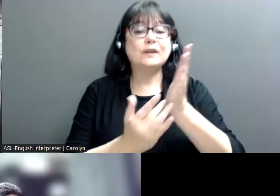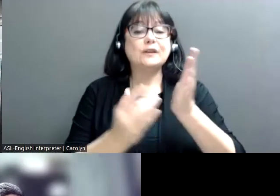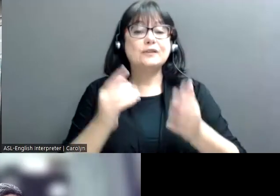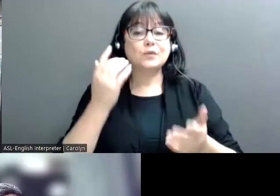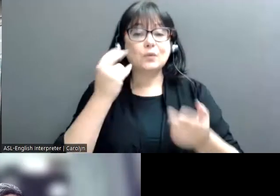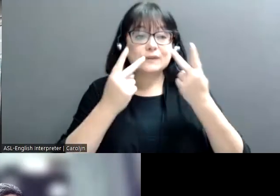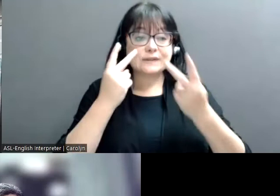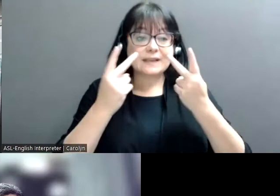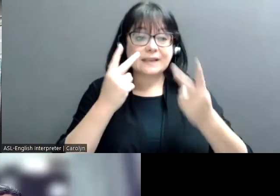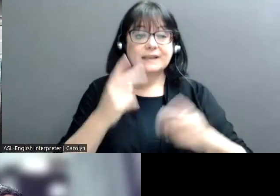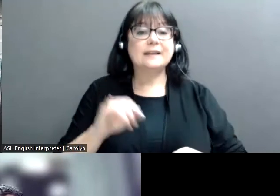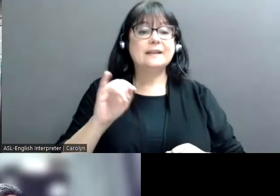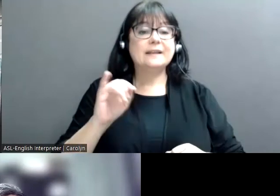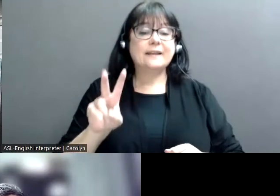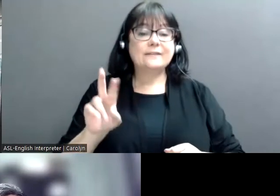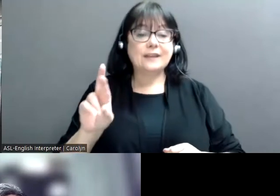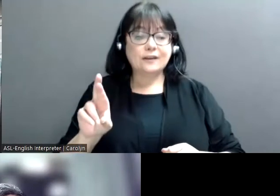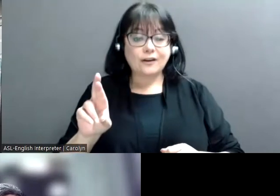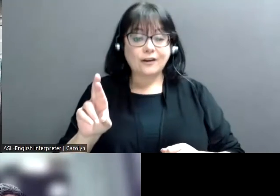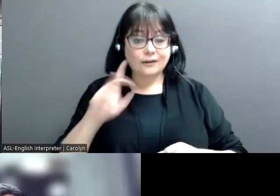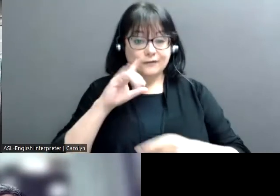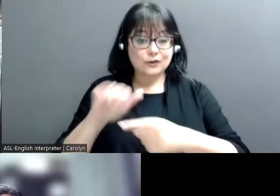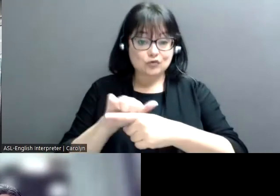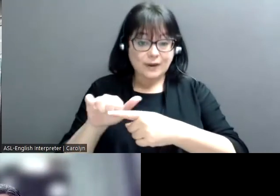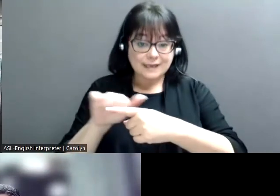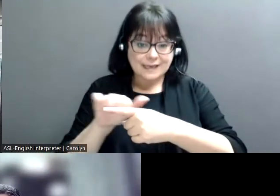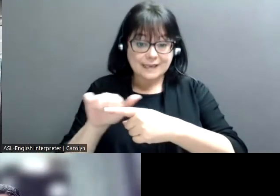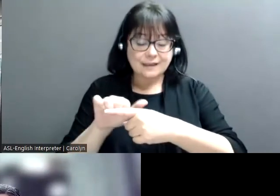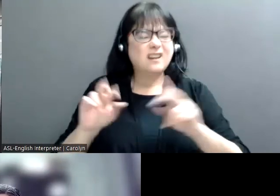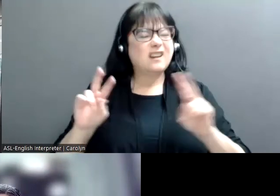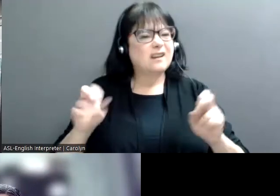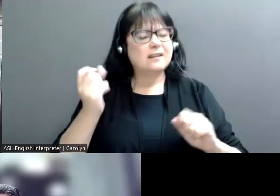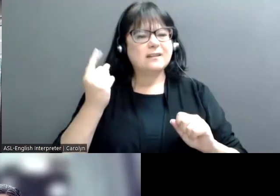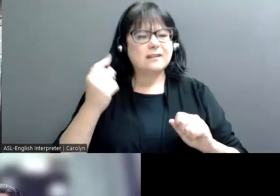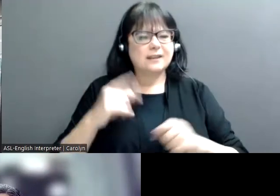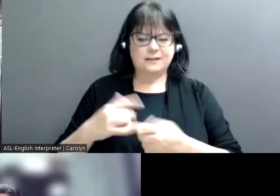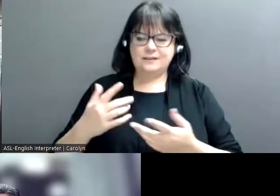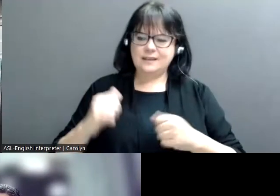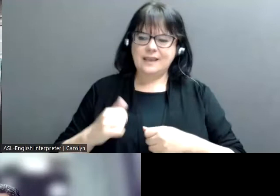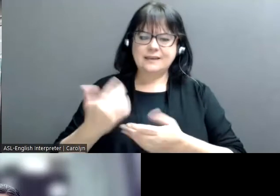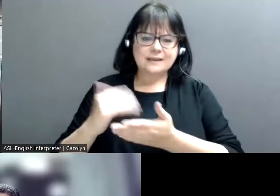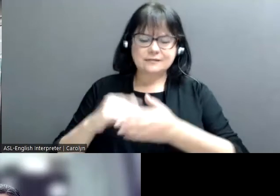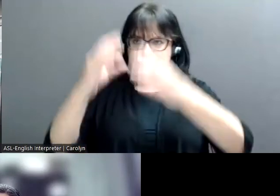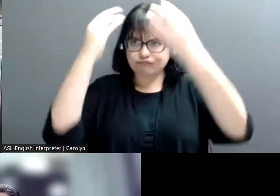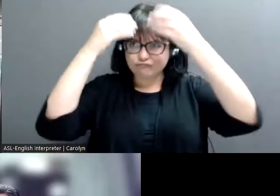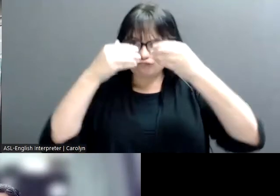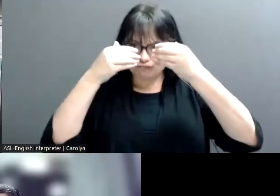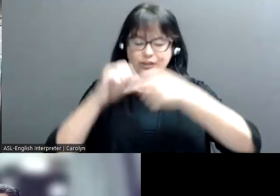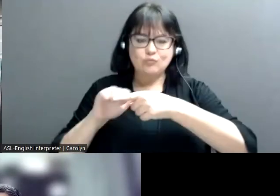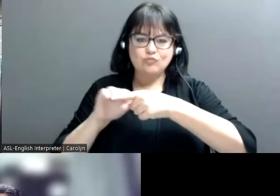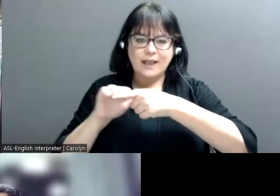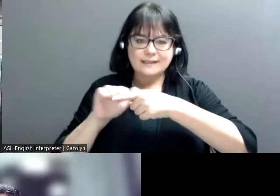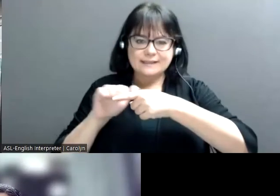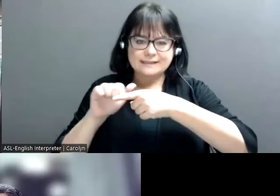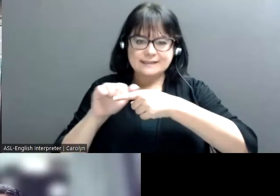augmented reality and virtual reality for training so that you can practice same skills. Things like